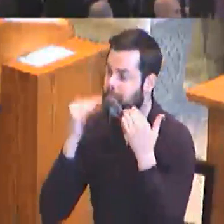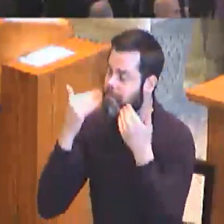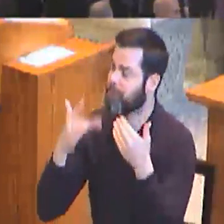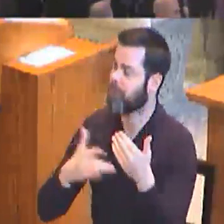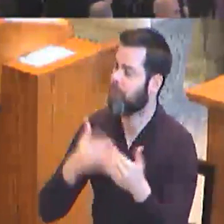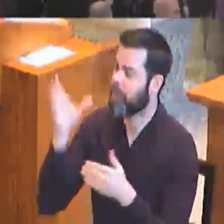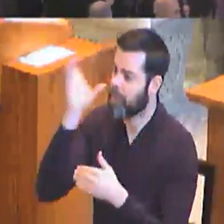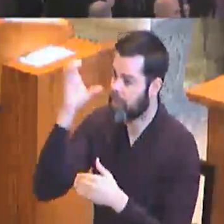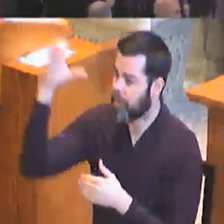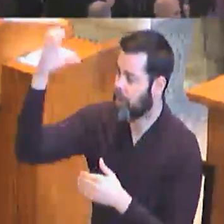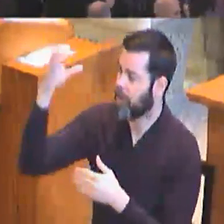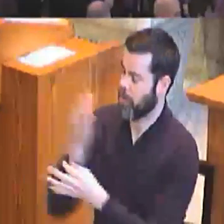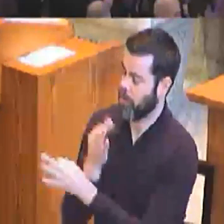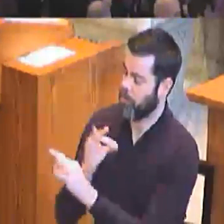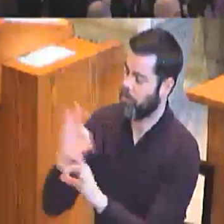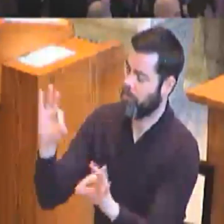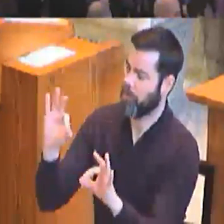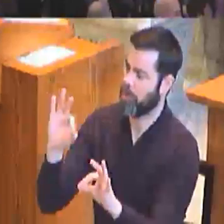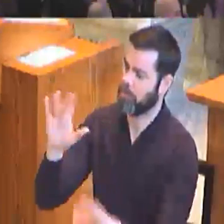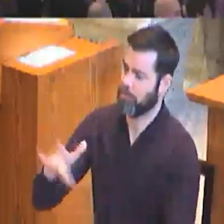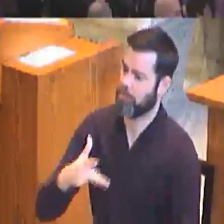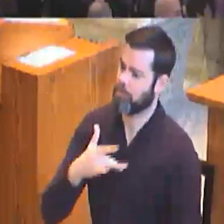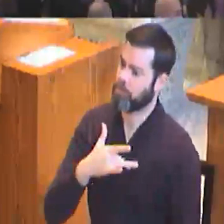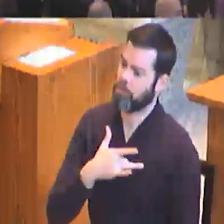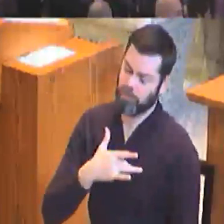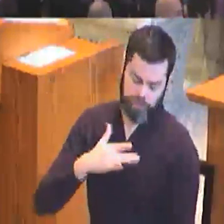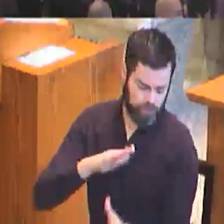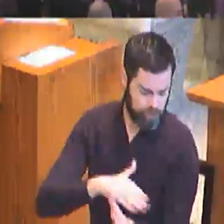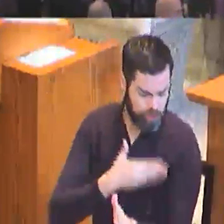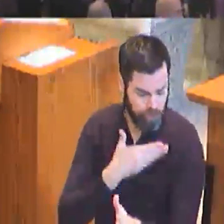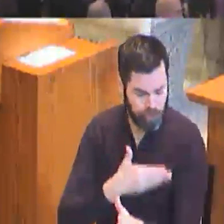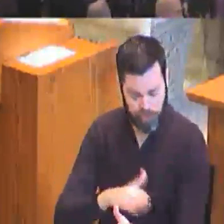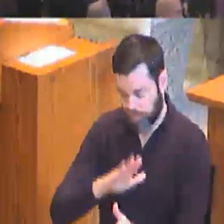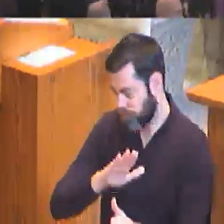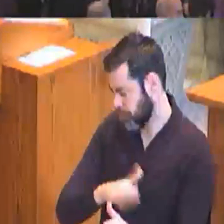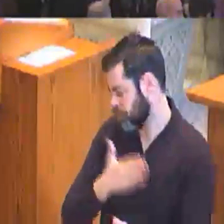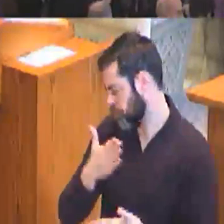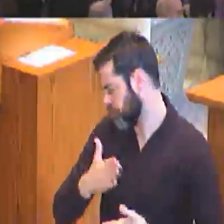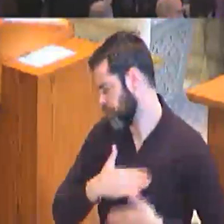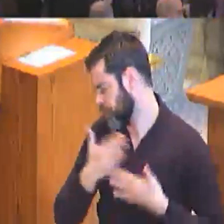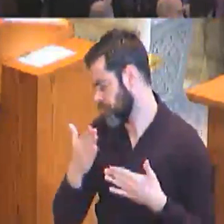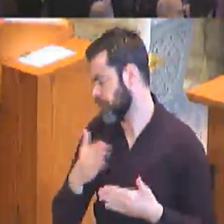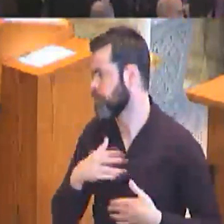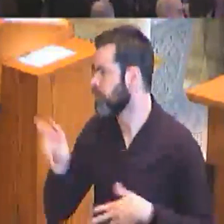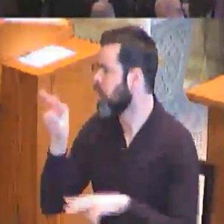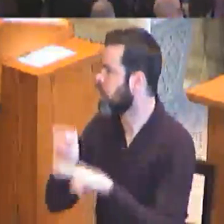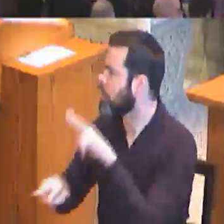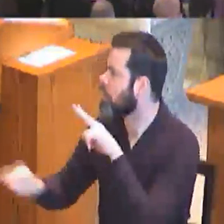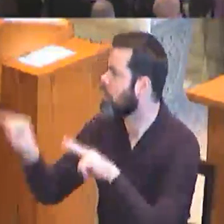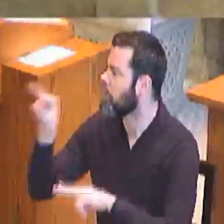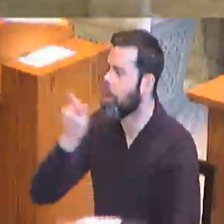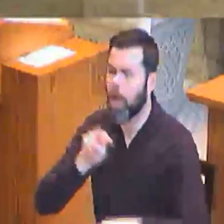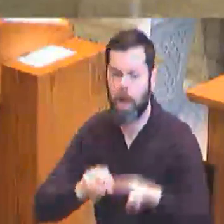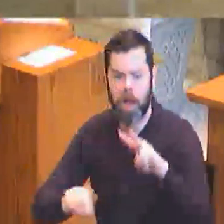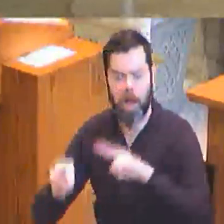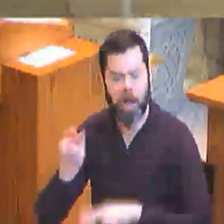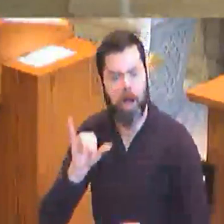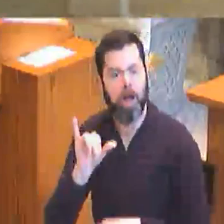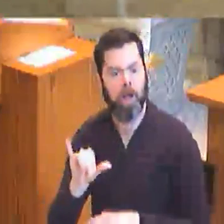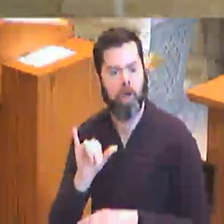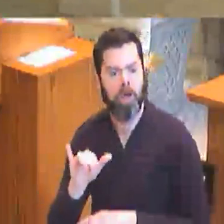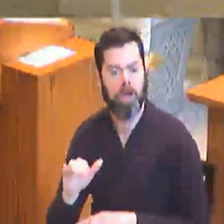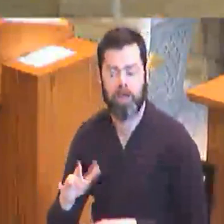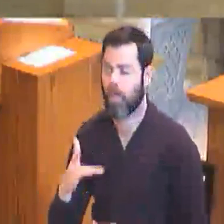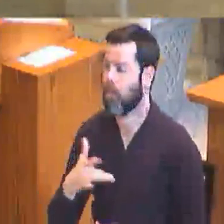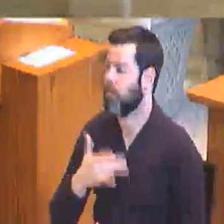Freedom, you see, has got our hearts singing so joyfully. Just look about, you owe it to yourself to check it out. Why can't